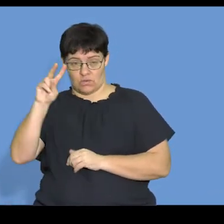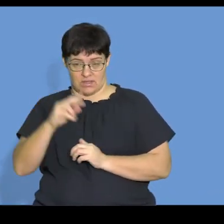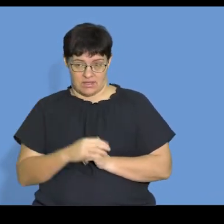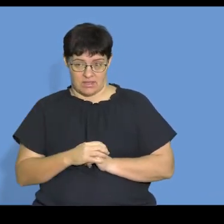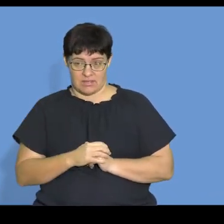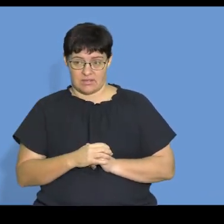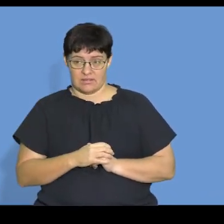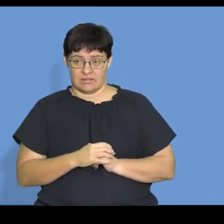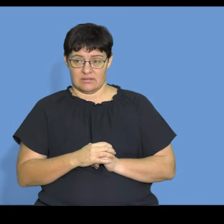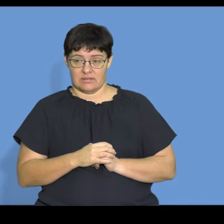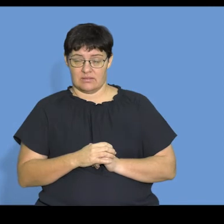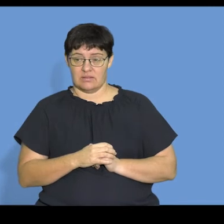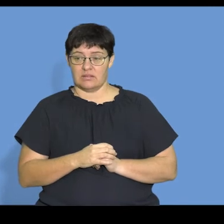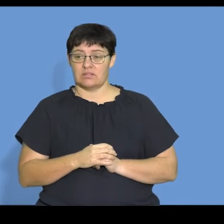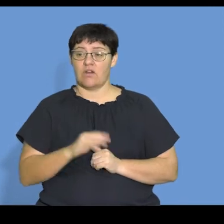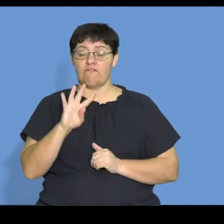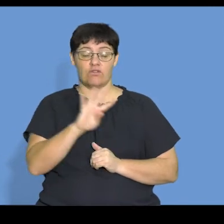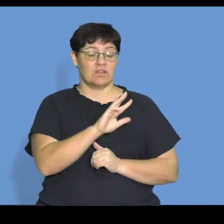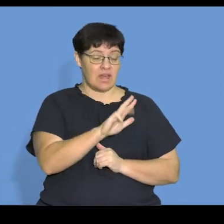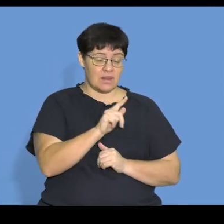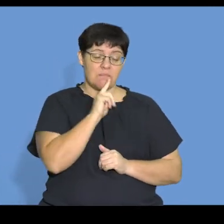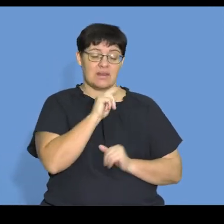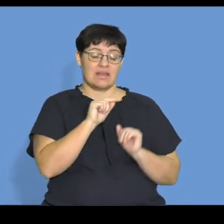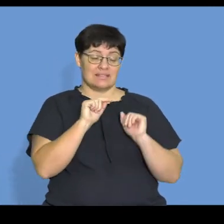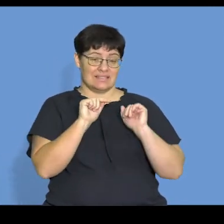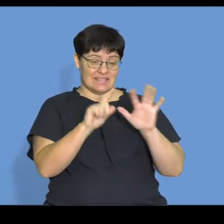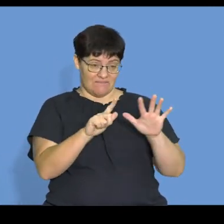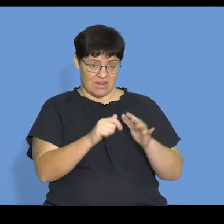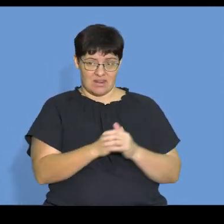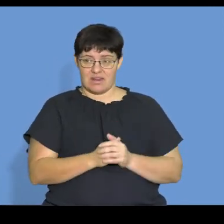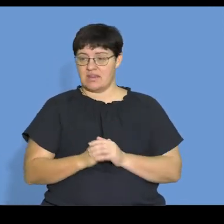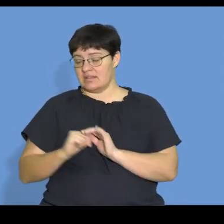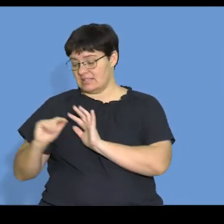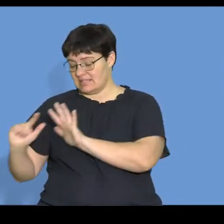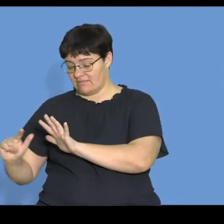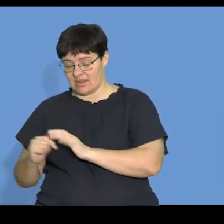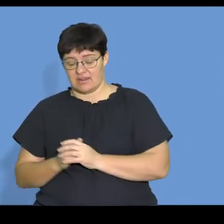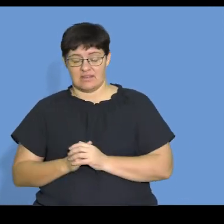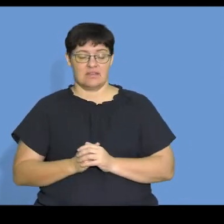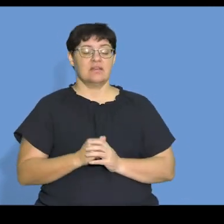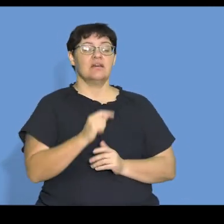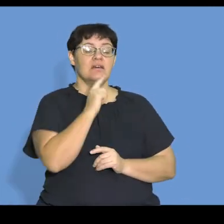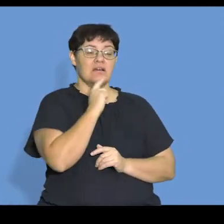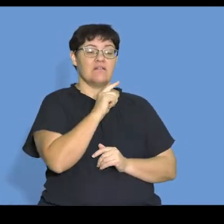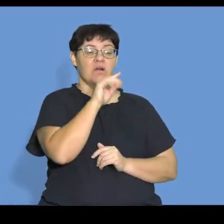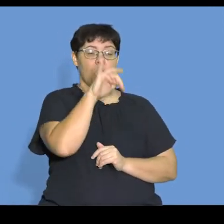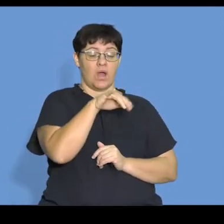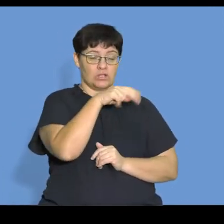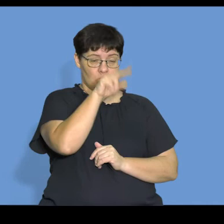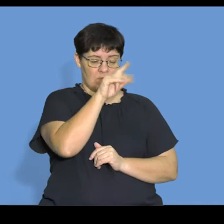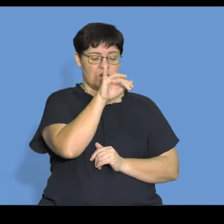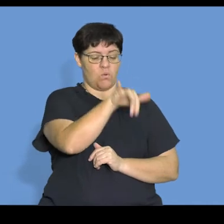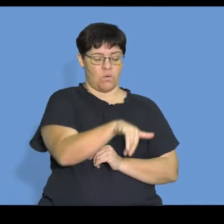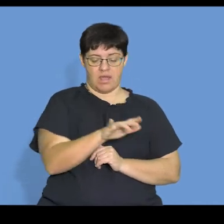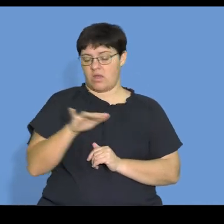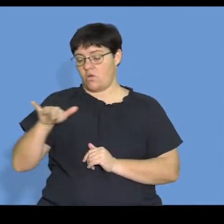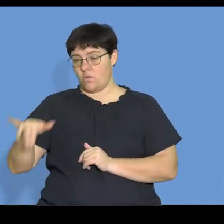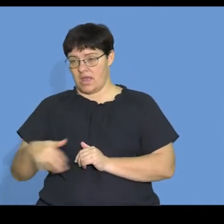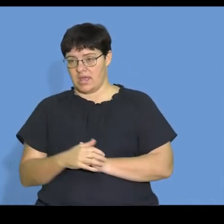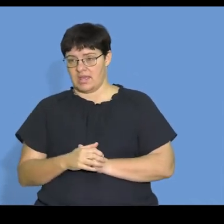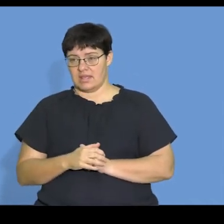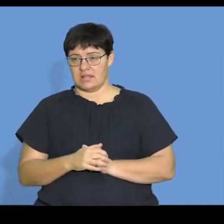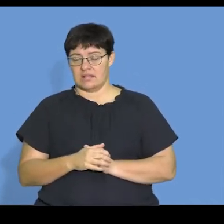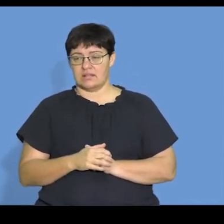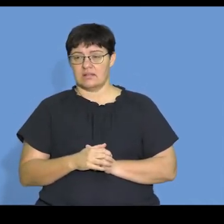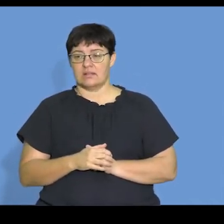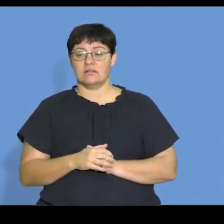The factors of 49 will be 7 and 7. The factors of y squared will be y and y.